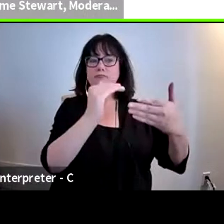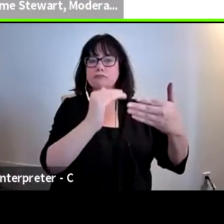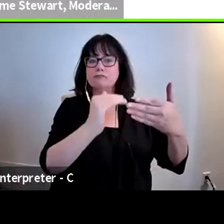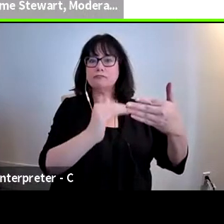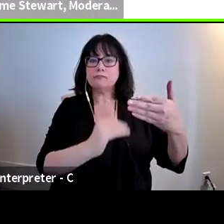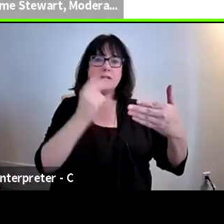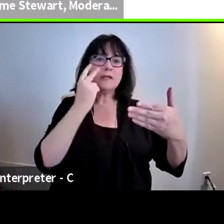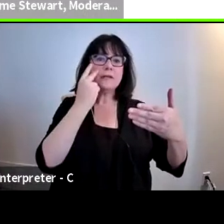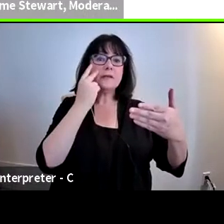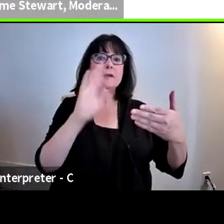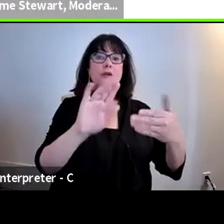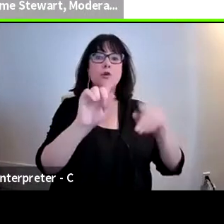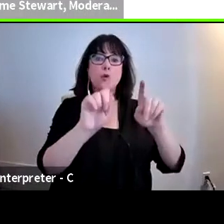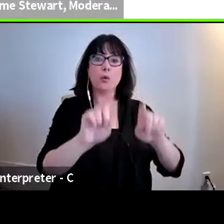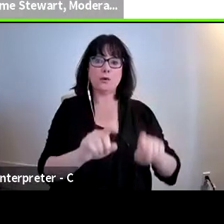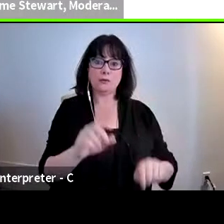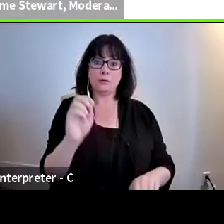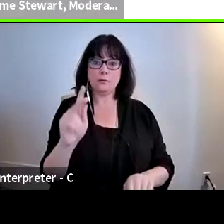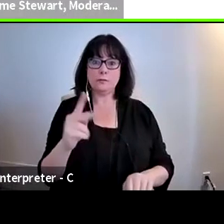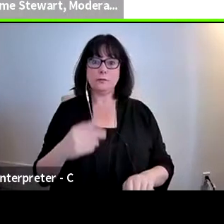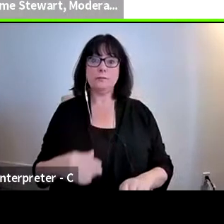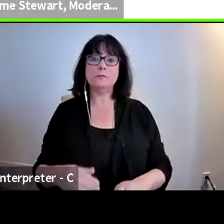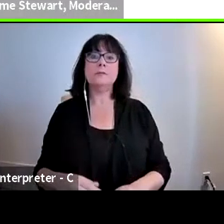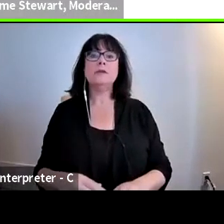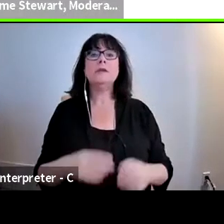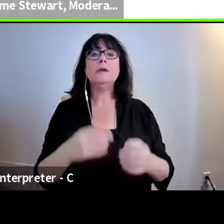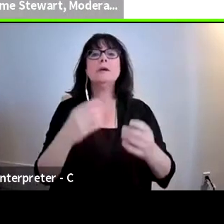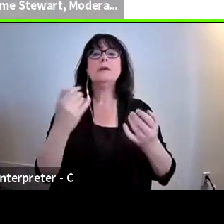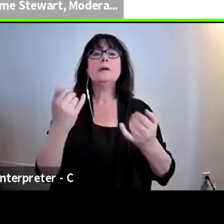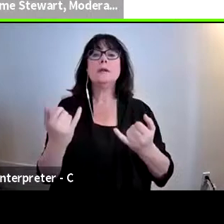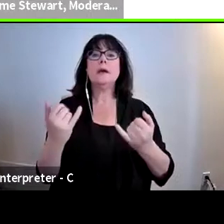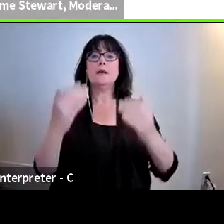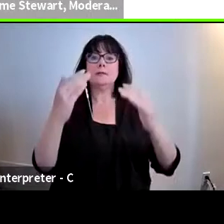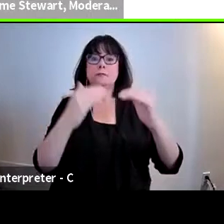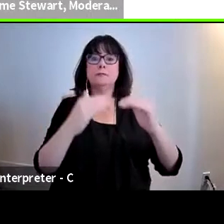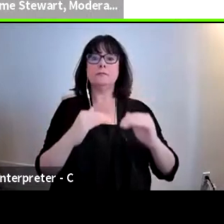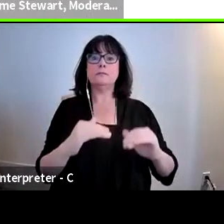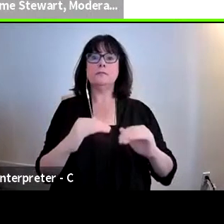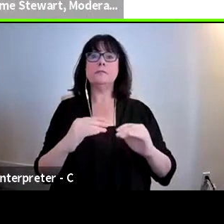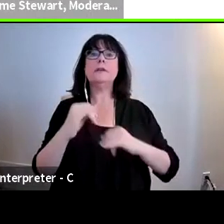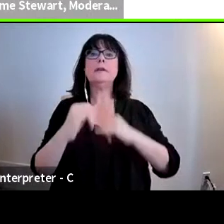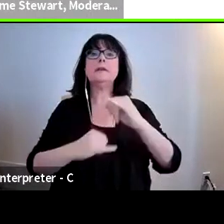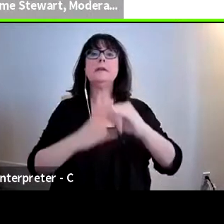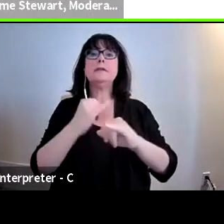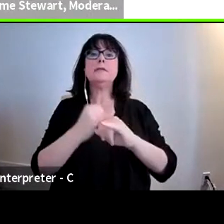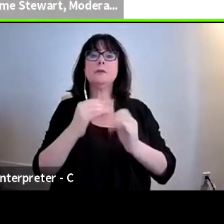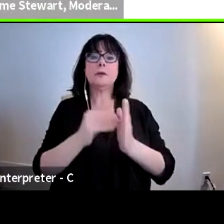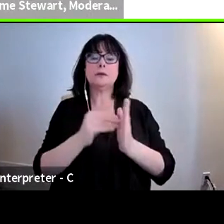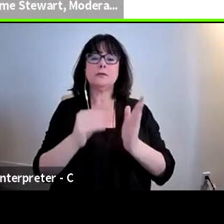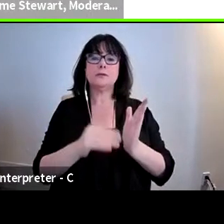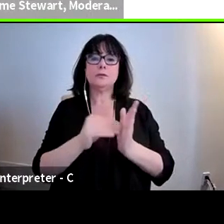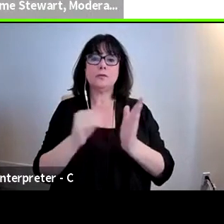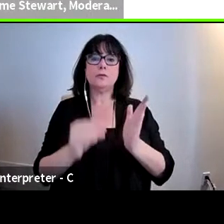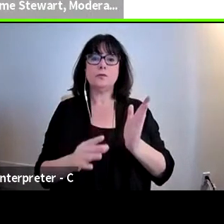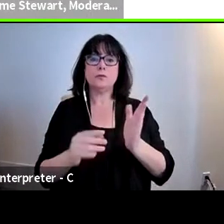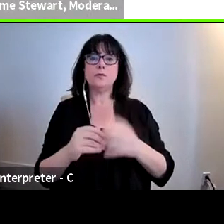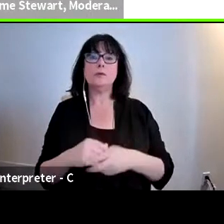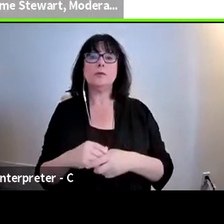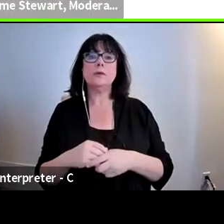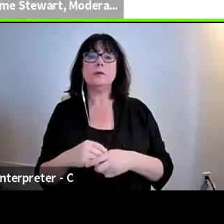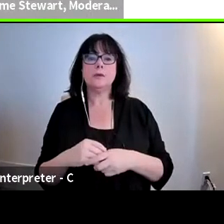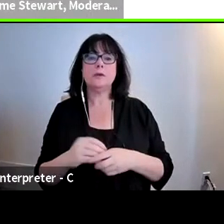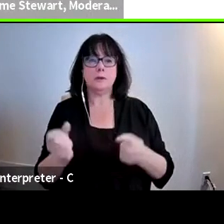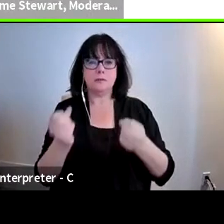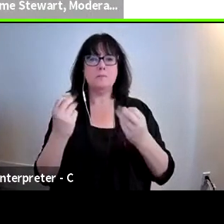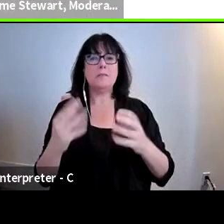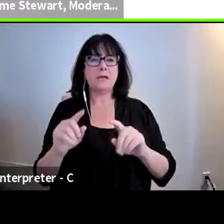there. So just to turn to international students here, there's been quite a few questions that kind of revolve around the same number